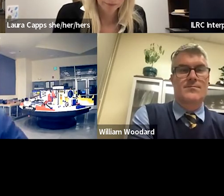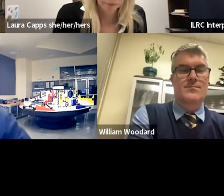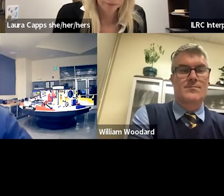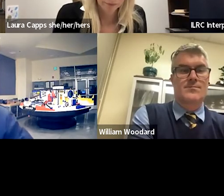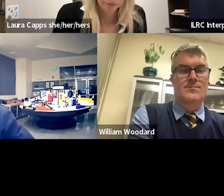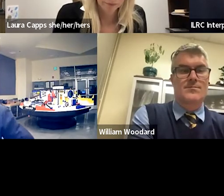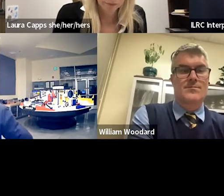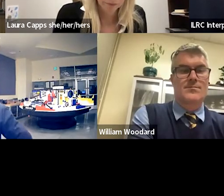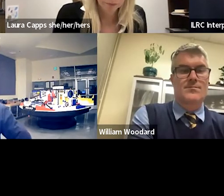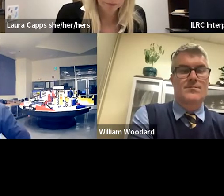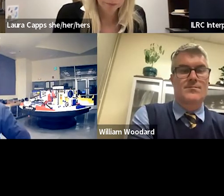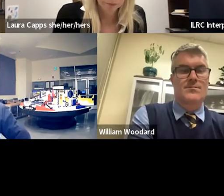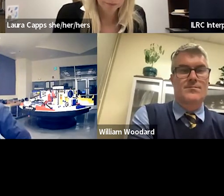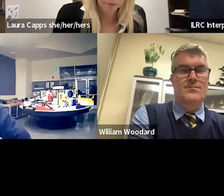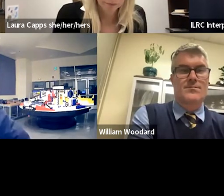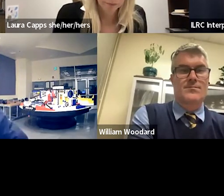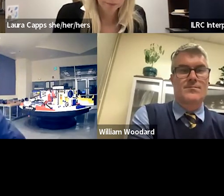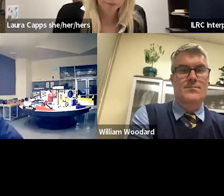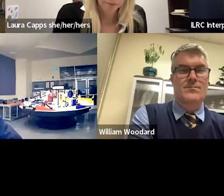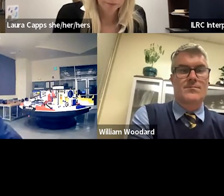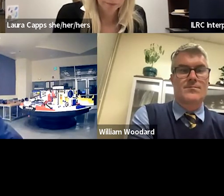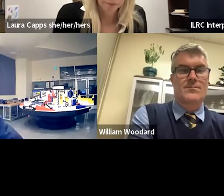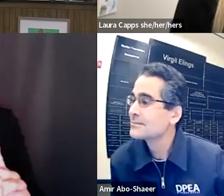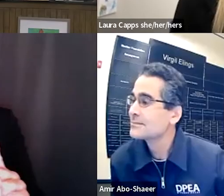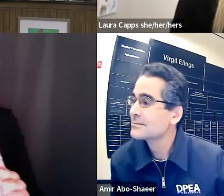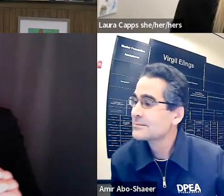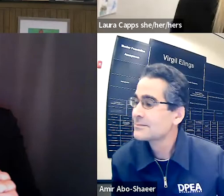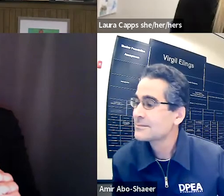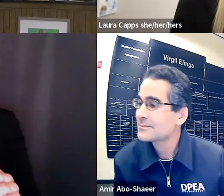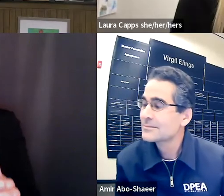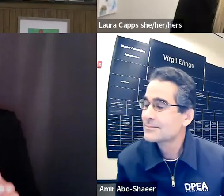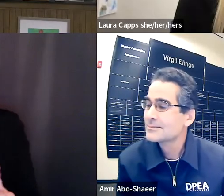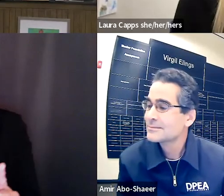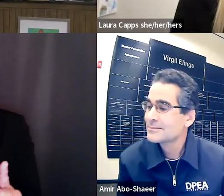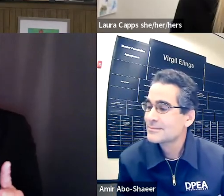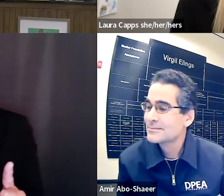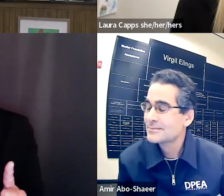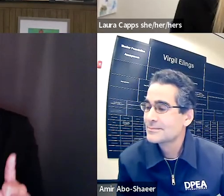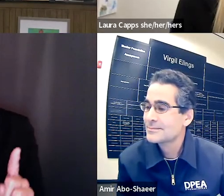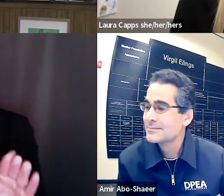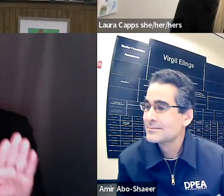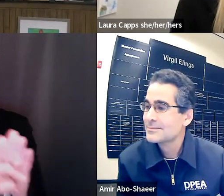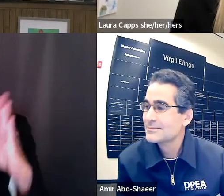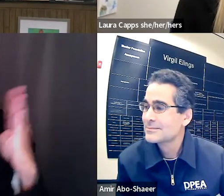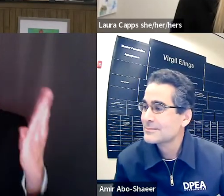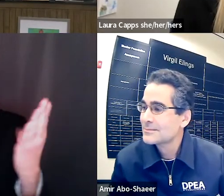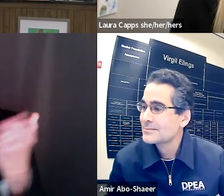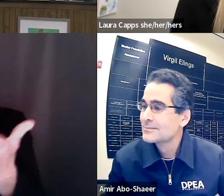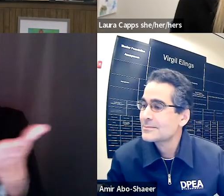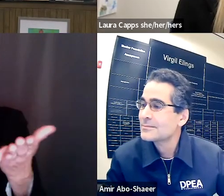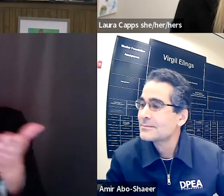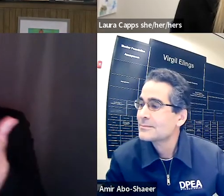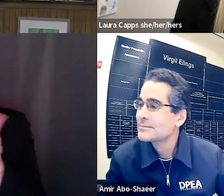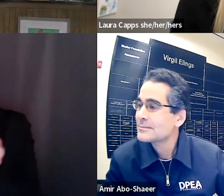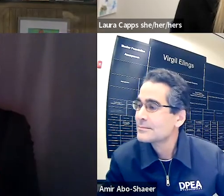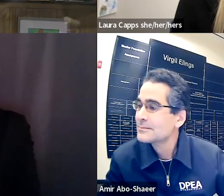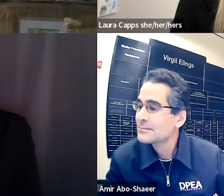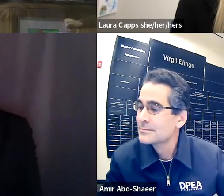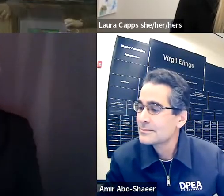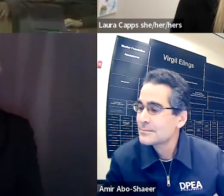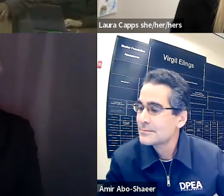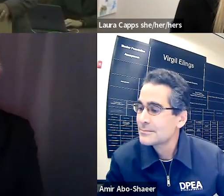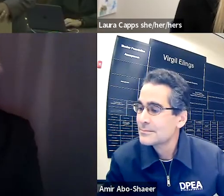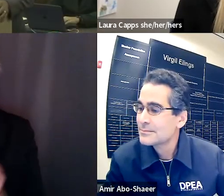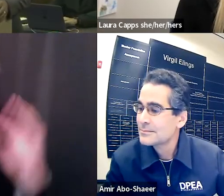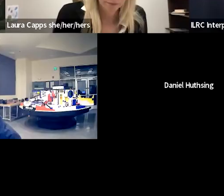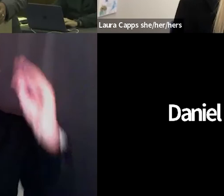proposal to reopen contract negotiations with the santa barbara teachers association thank you